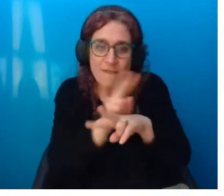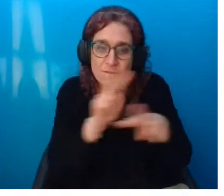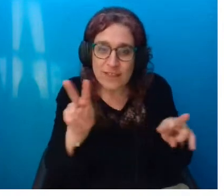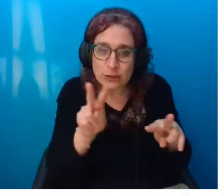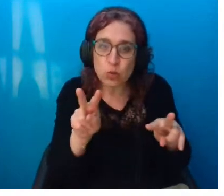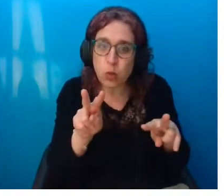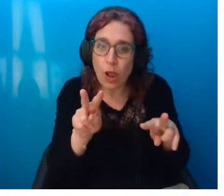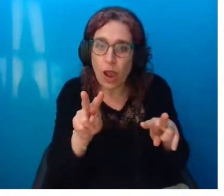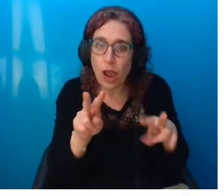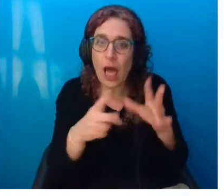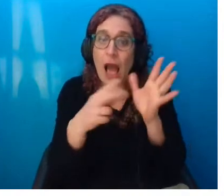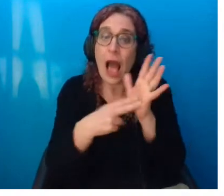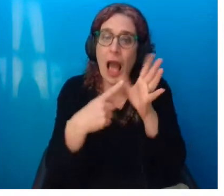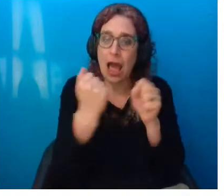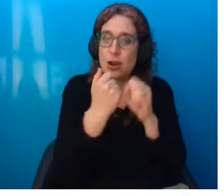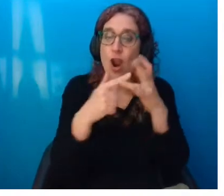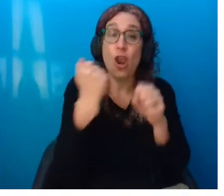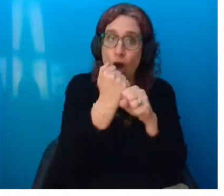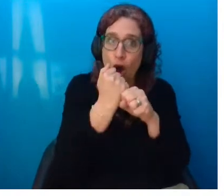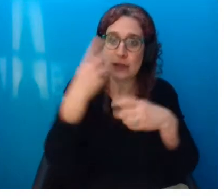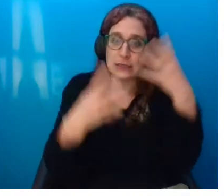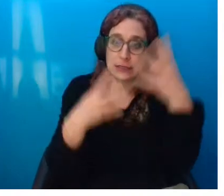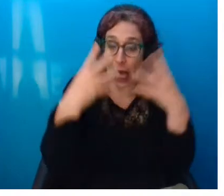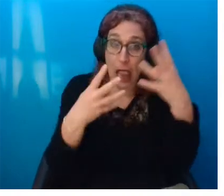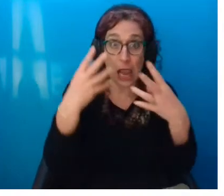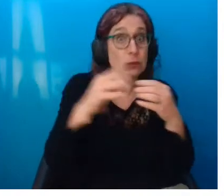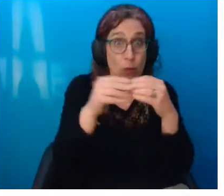improvement in symptoms, asthma